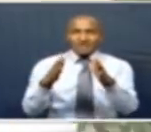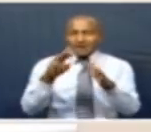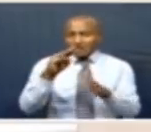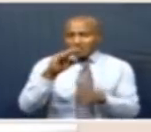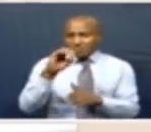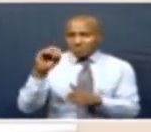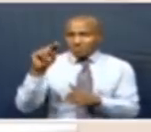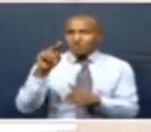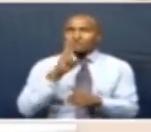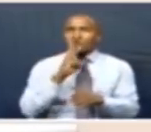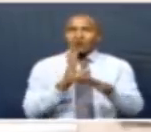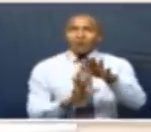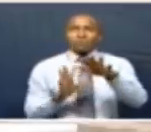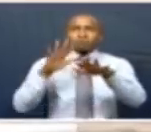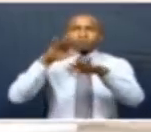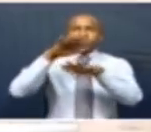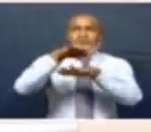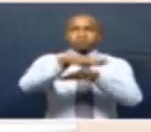over the road.